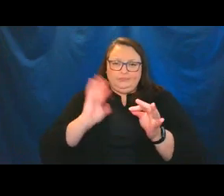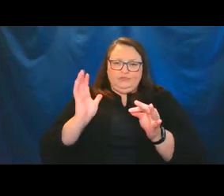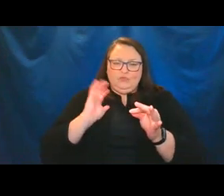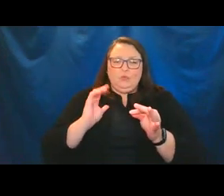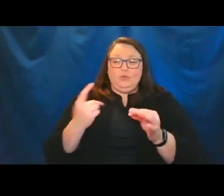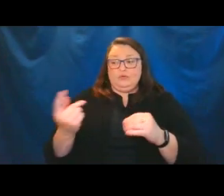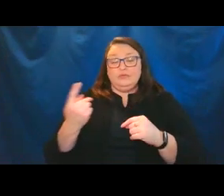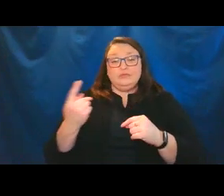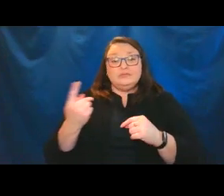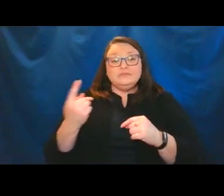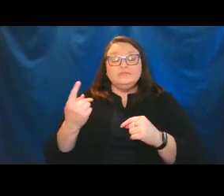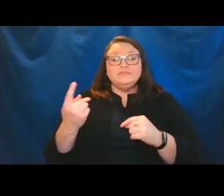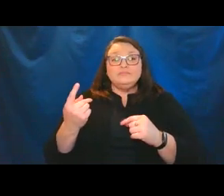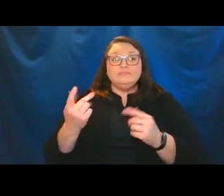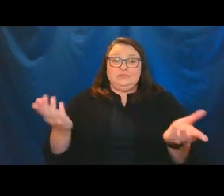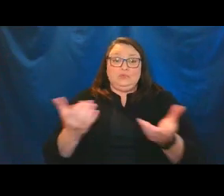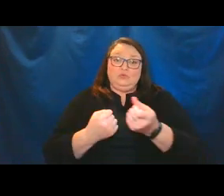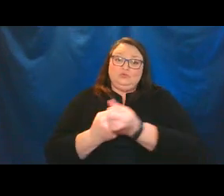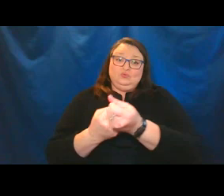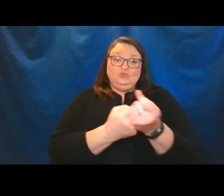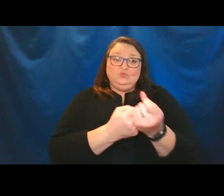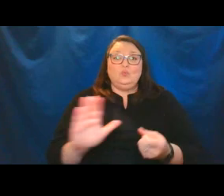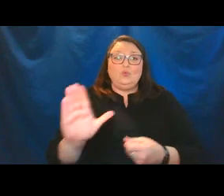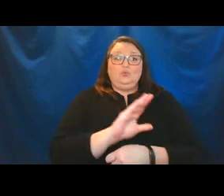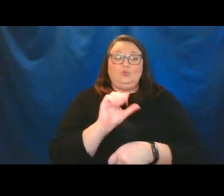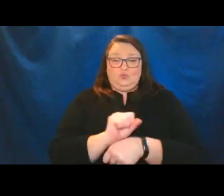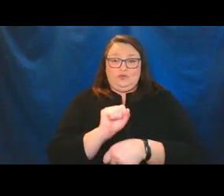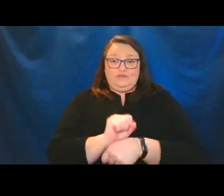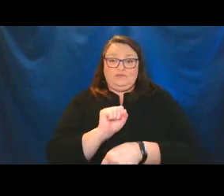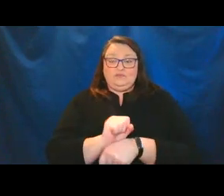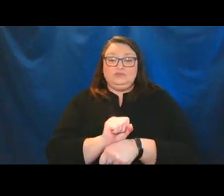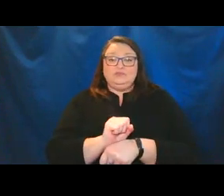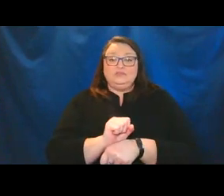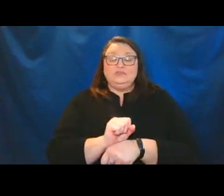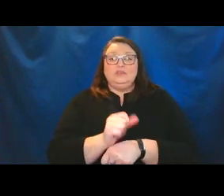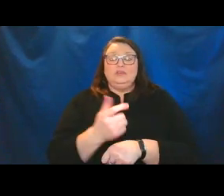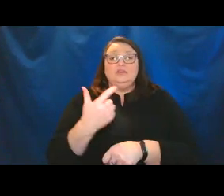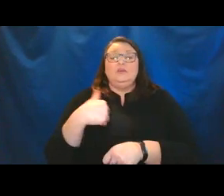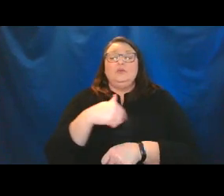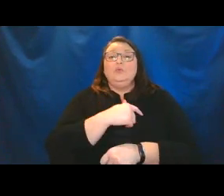are really much here to support your efforts. And we are,